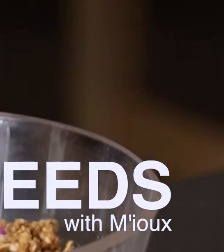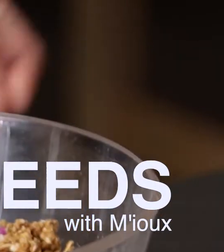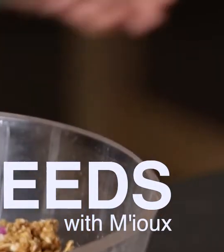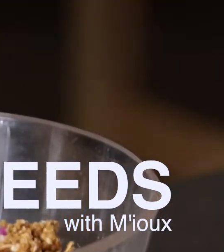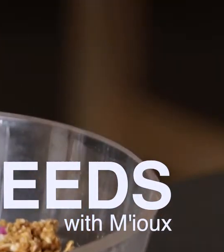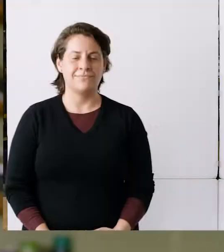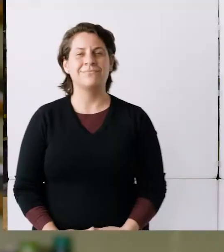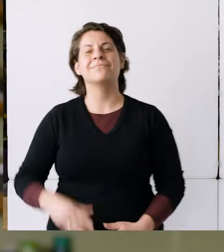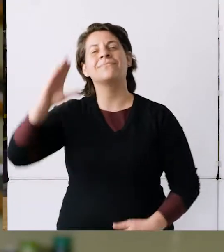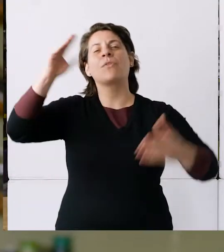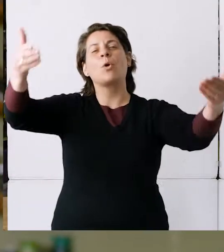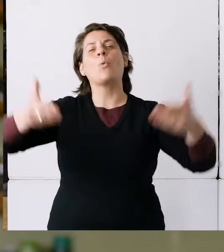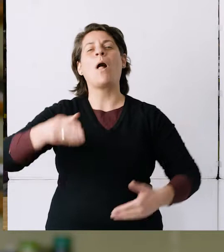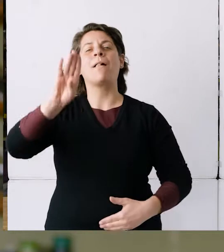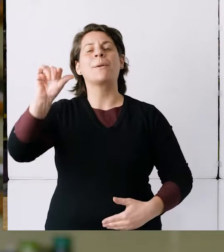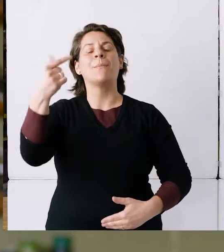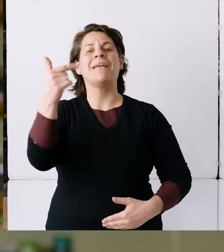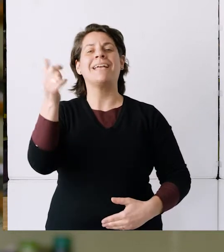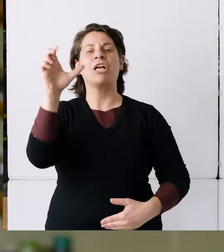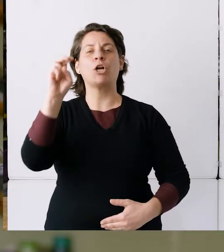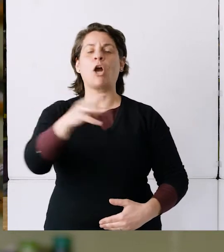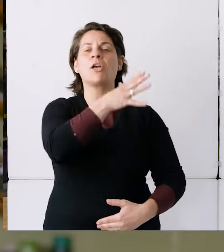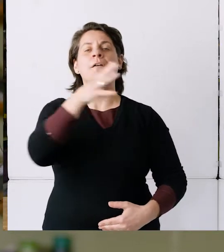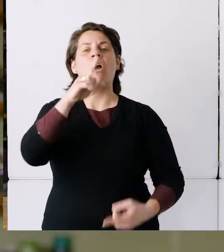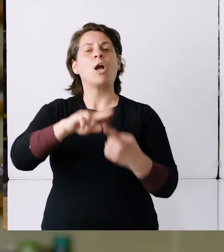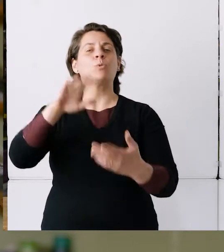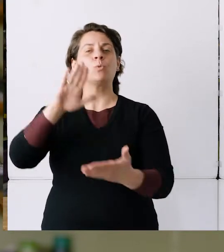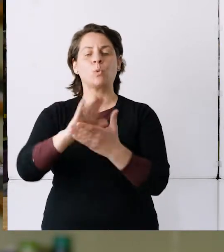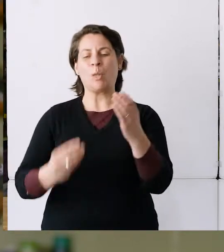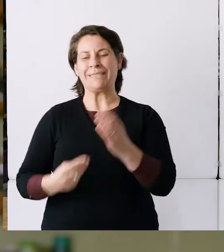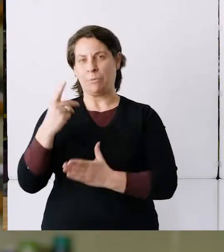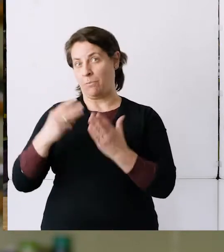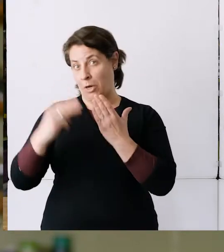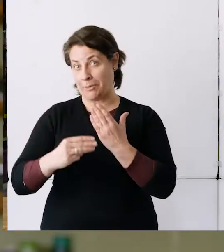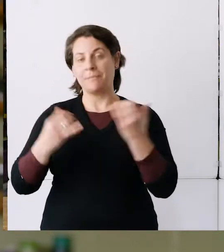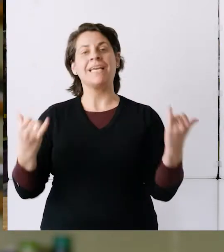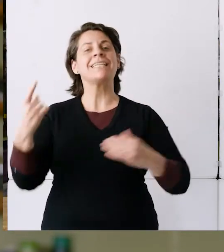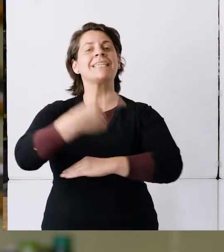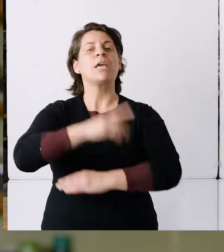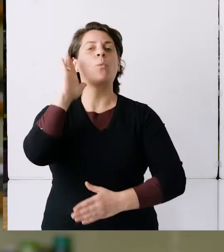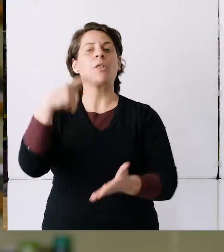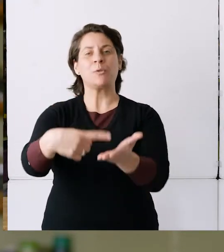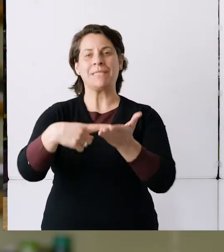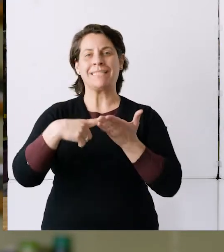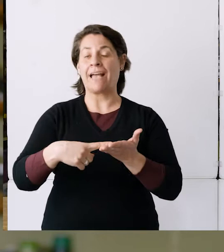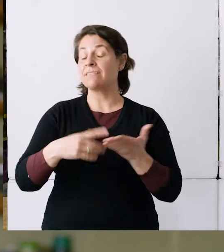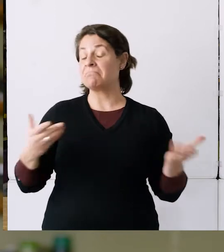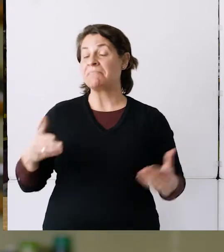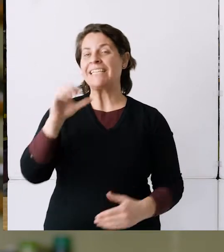garden. Welcome to the Big Garden Farm to School Spring Edition. Today we are going to talk all about